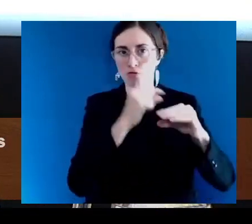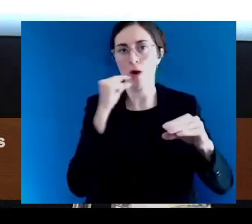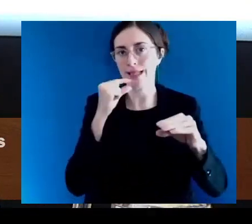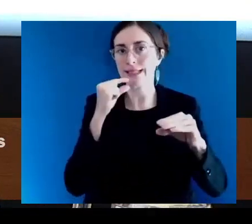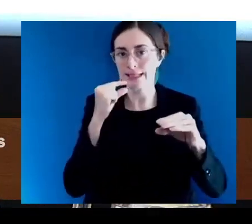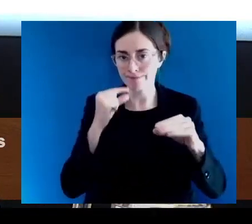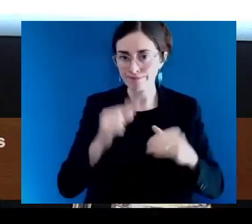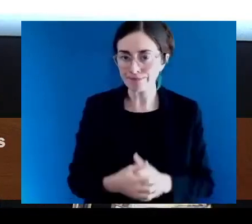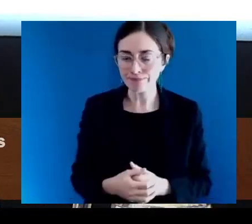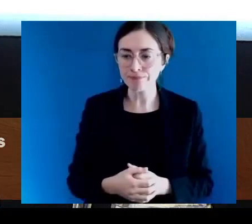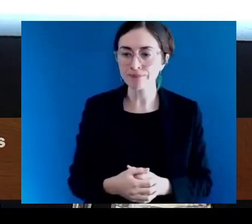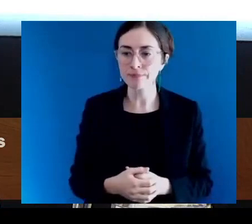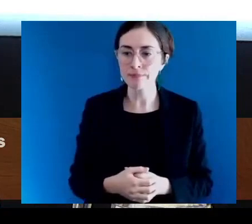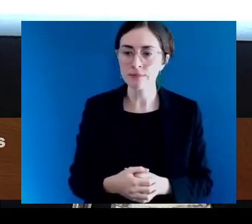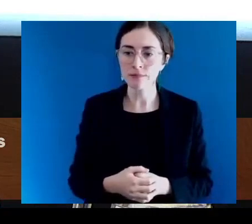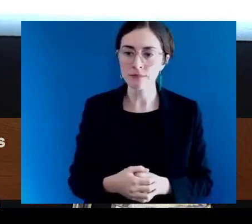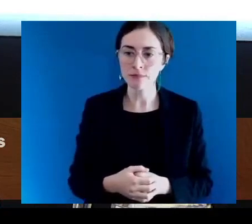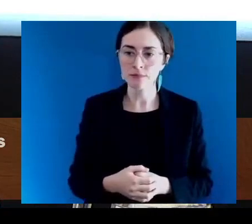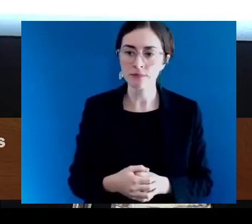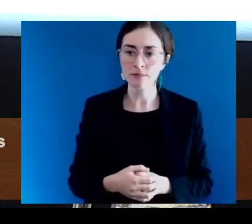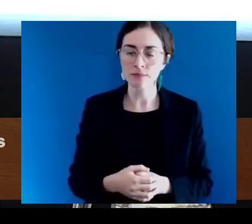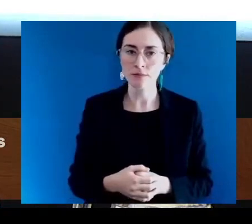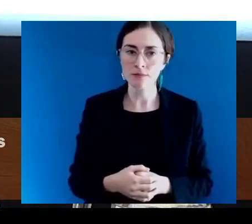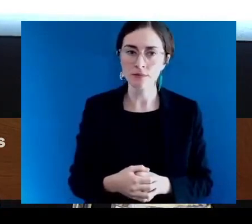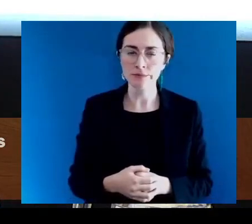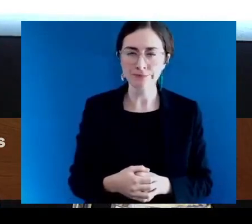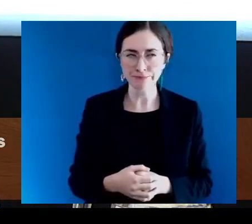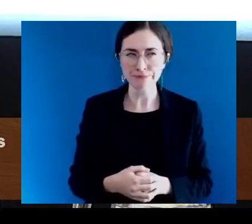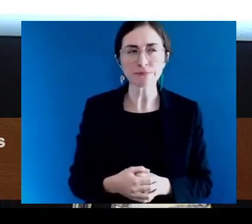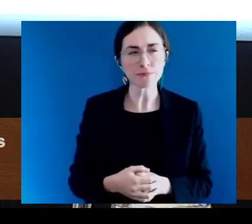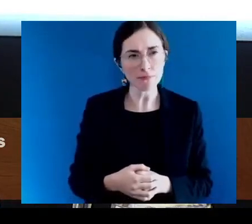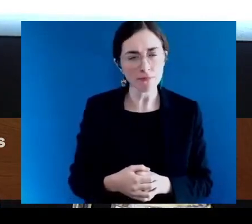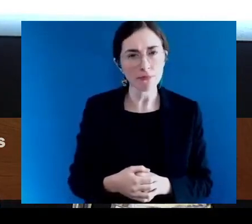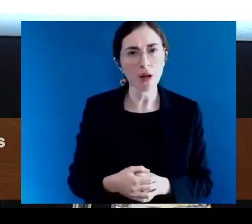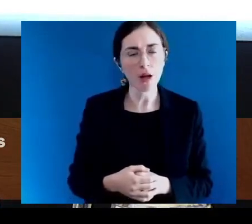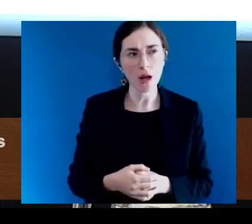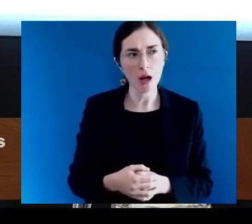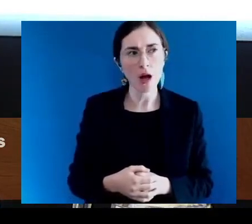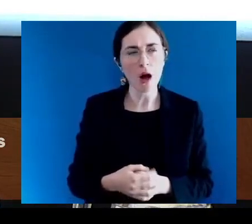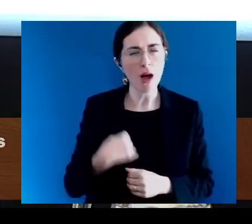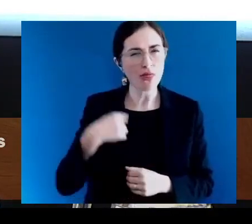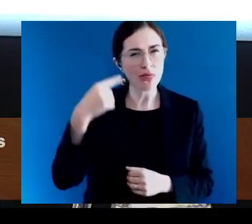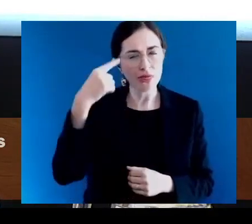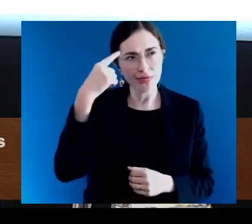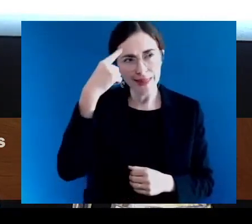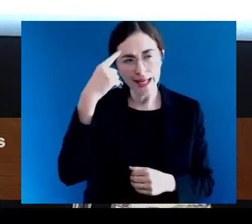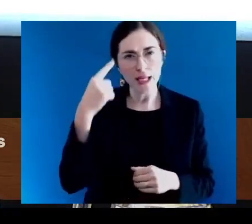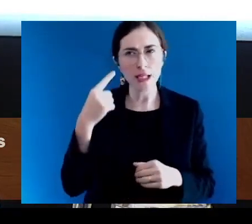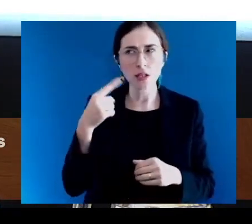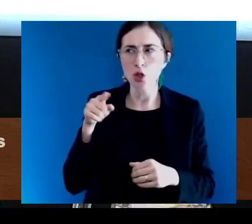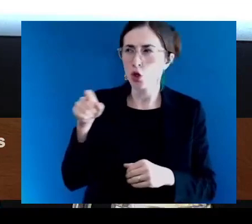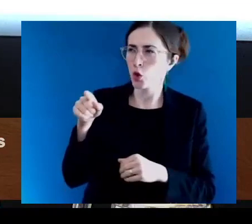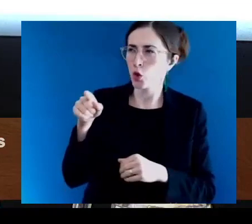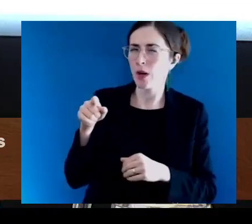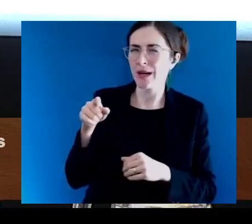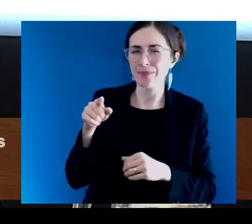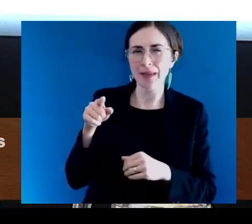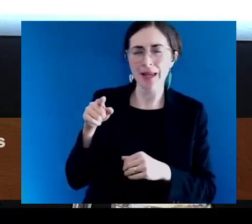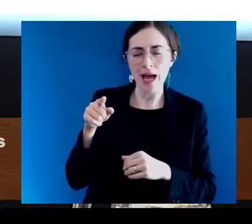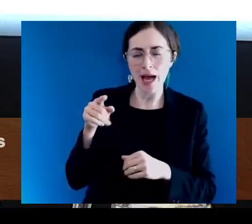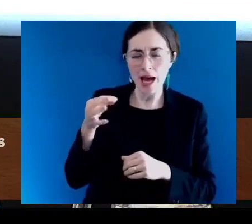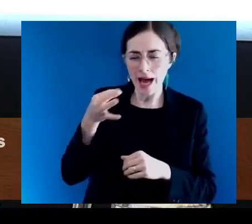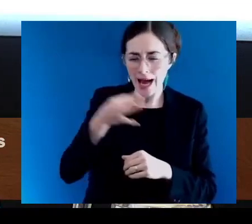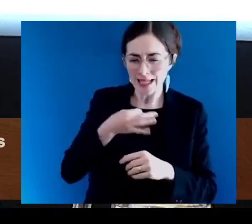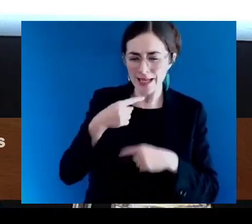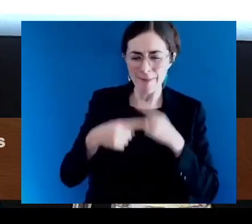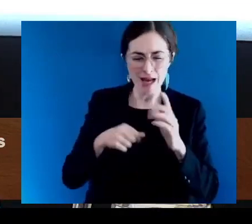So I think on that one, I know that there may have been some. No, I think there was also part of that question was around revenue generated for permissions,